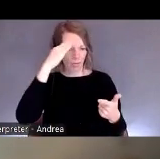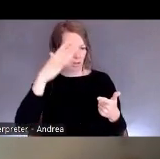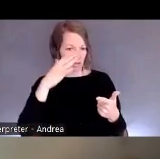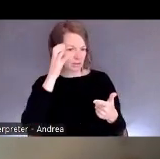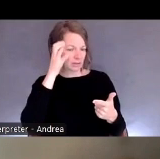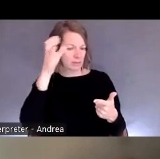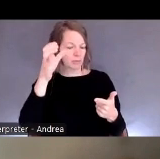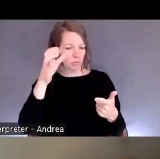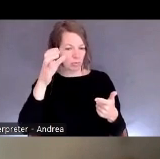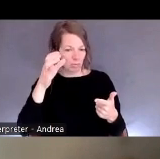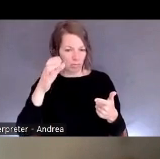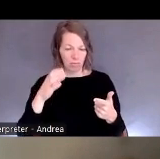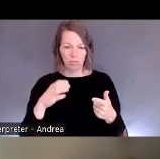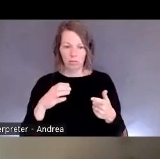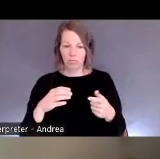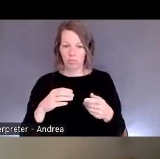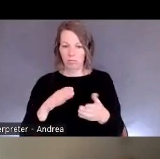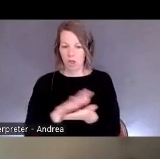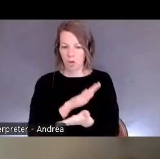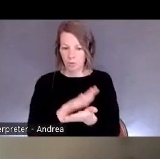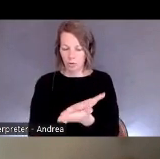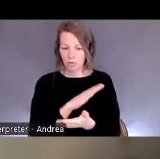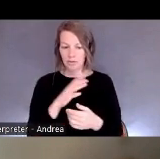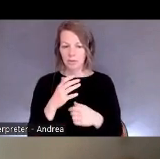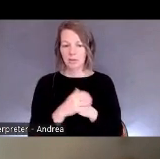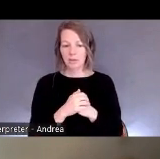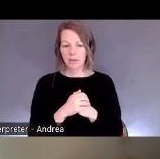conceptual contributions.